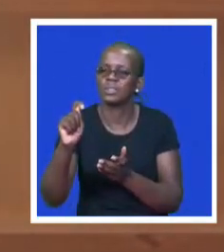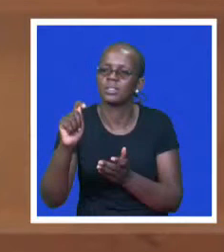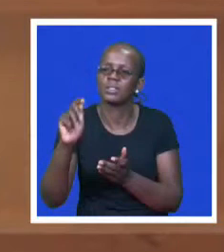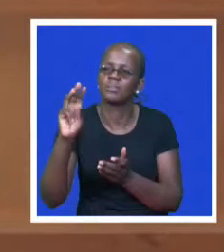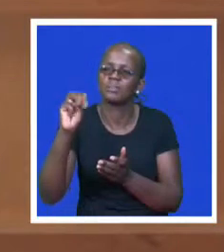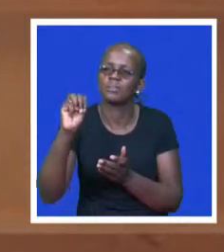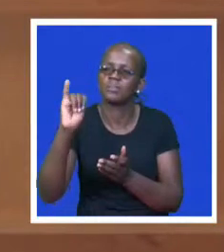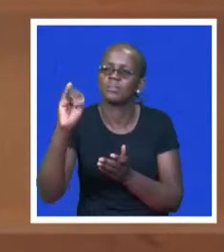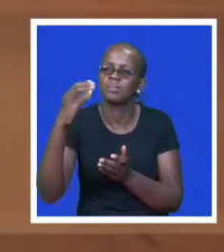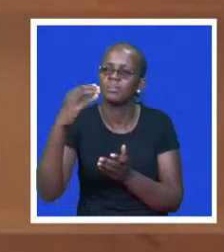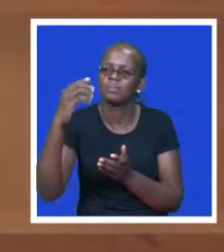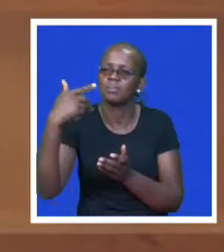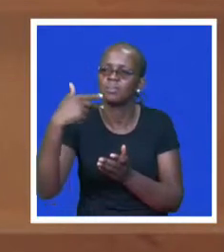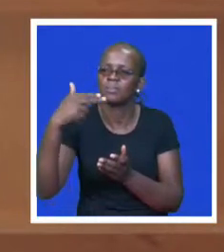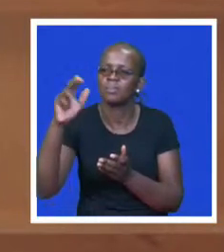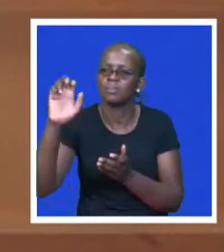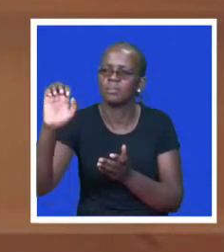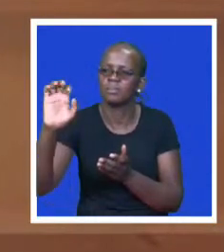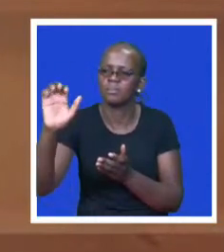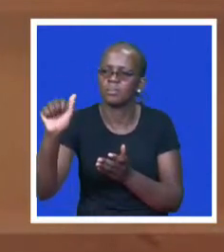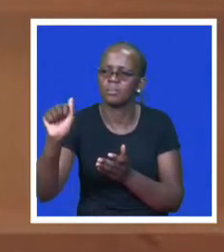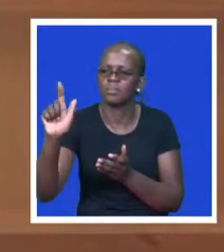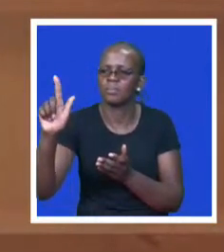7645-7282. I'll repeat that.